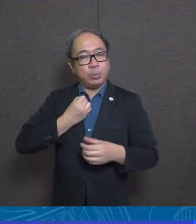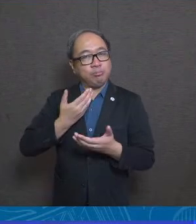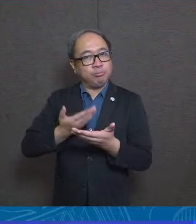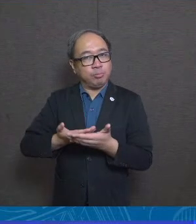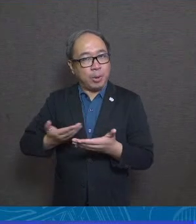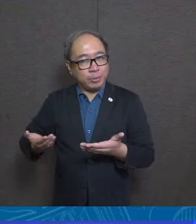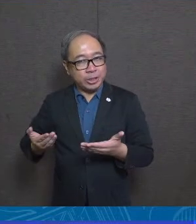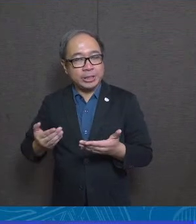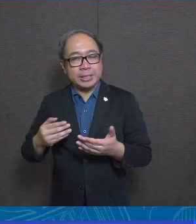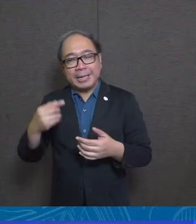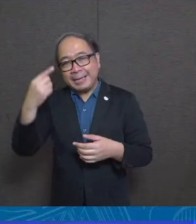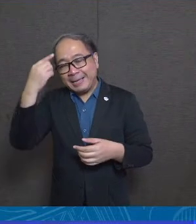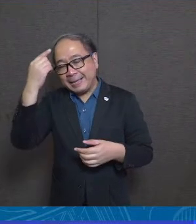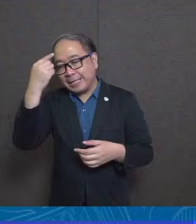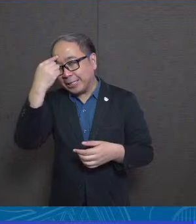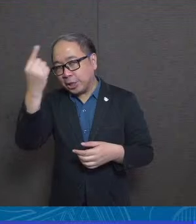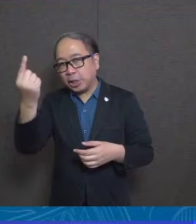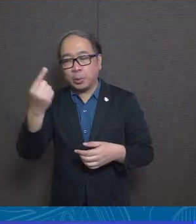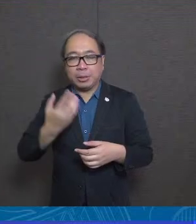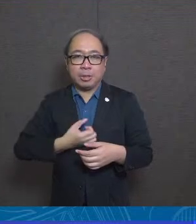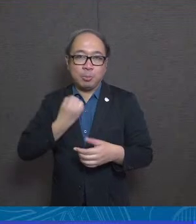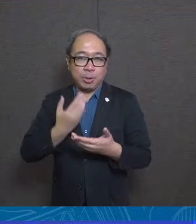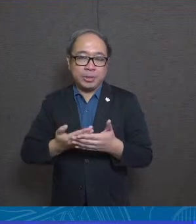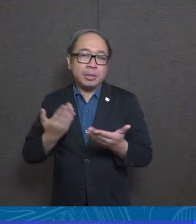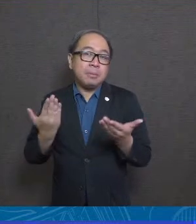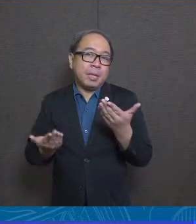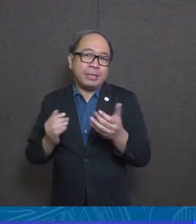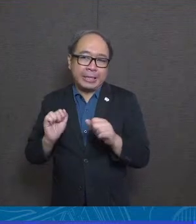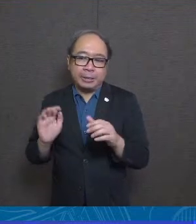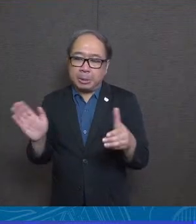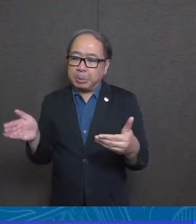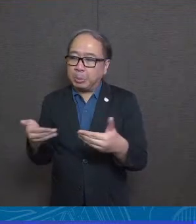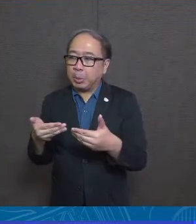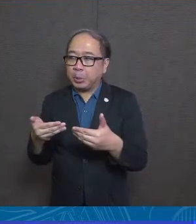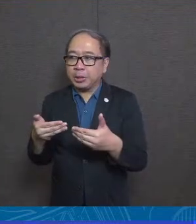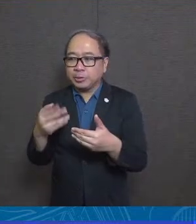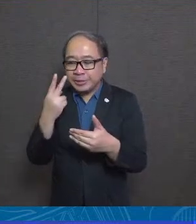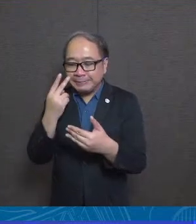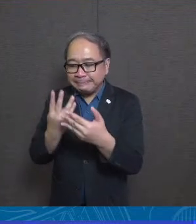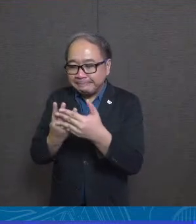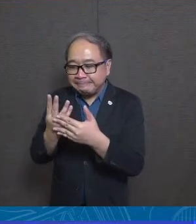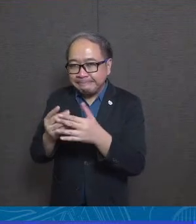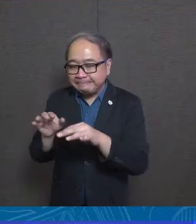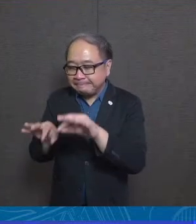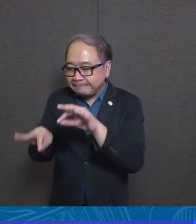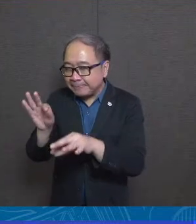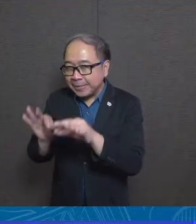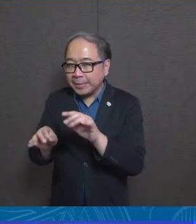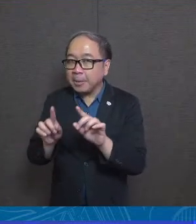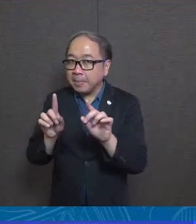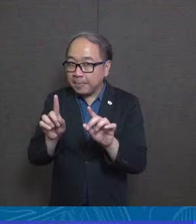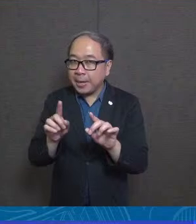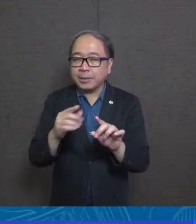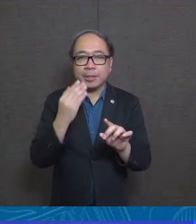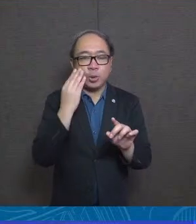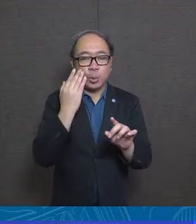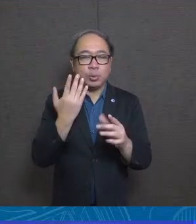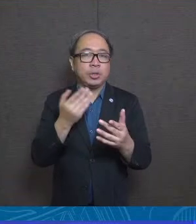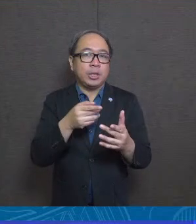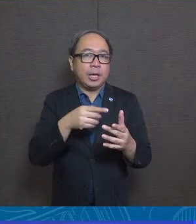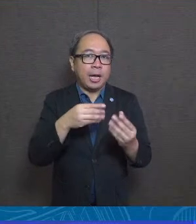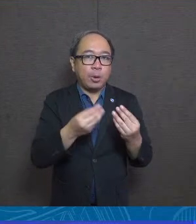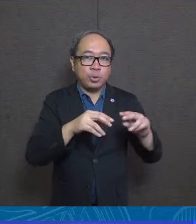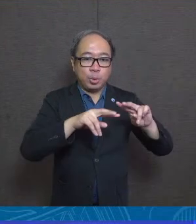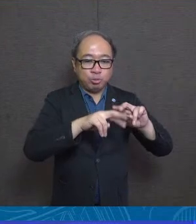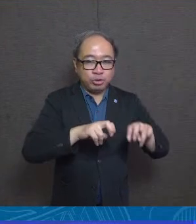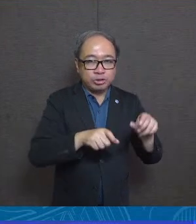rest, it might need to be closed, but then again, it's the responsibility of the researchers to provide innovative methods